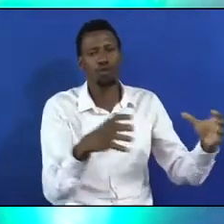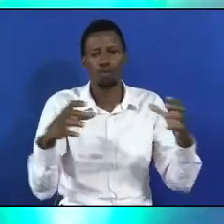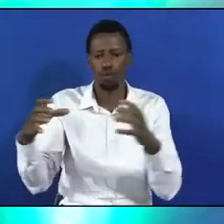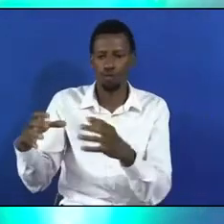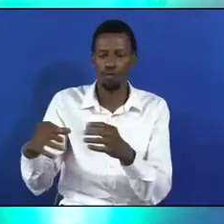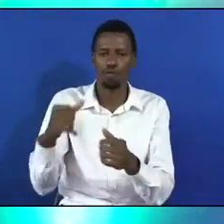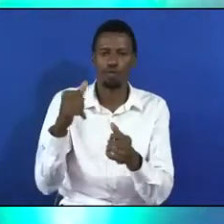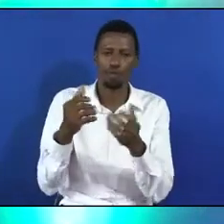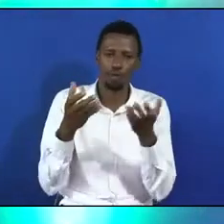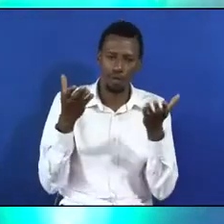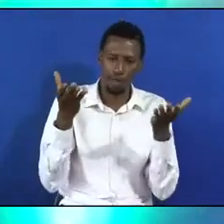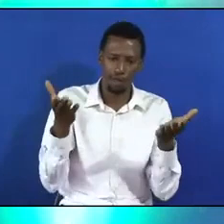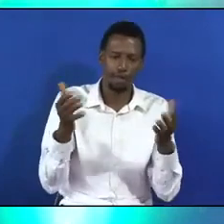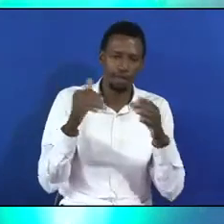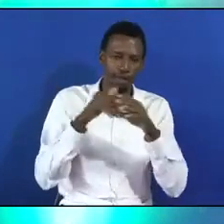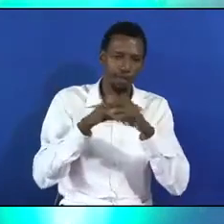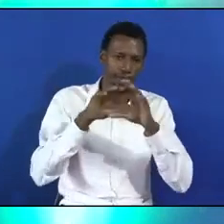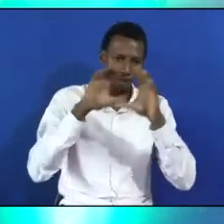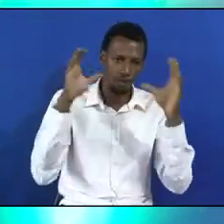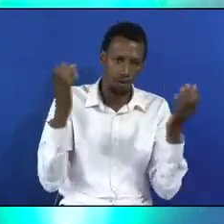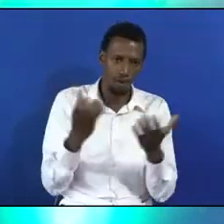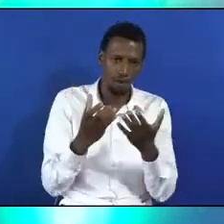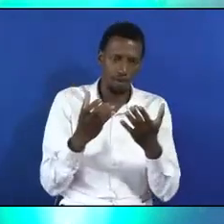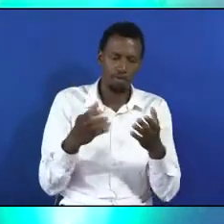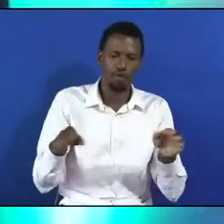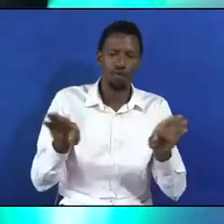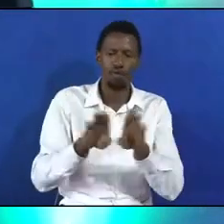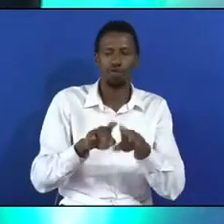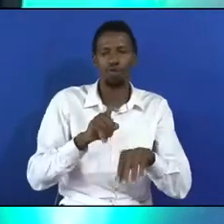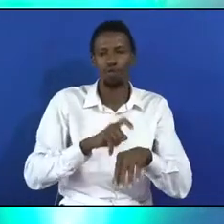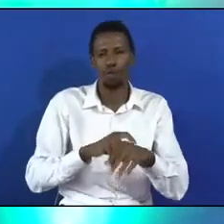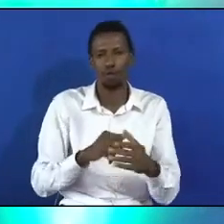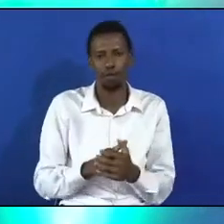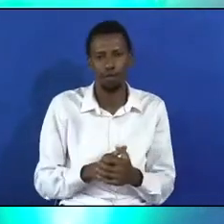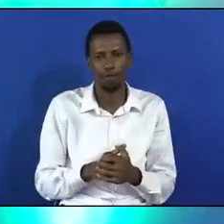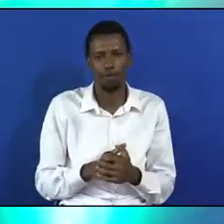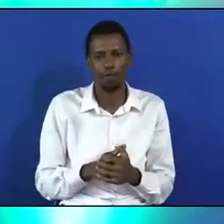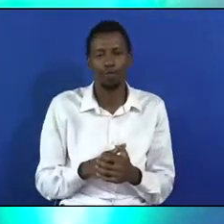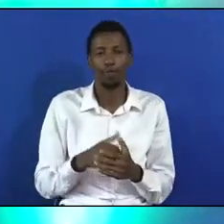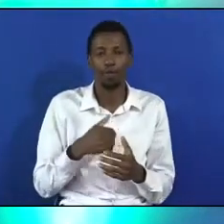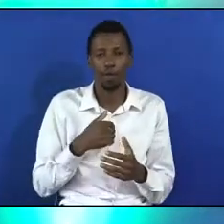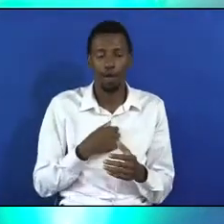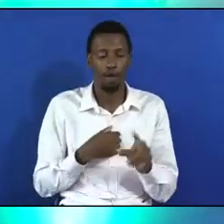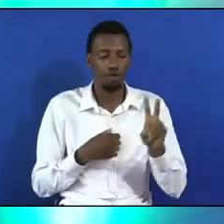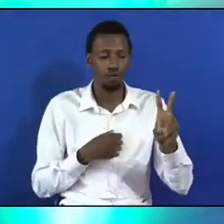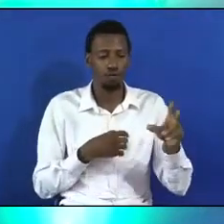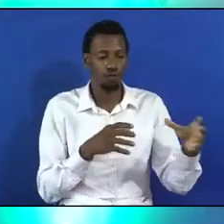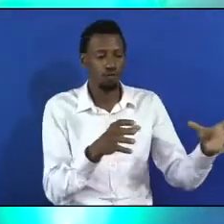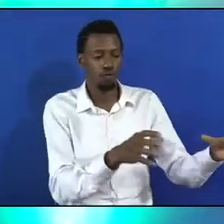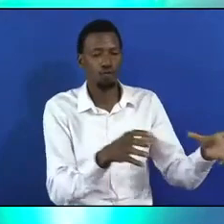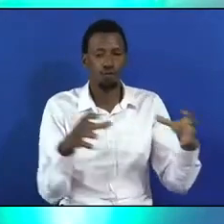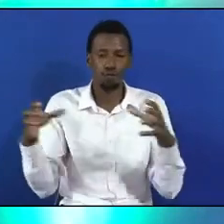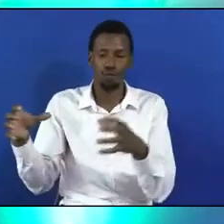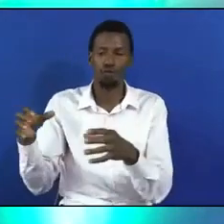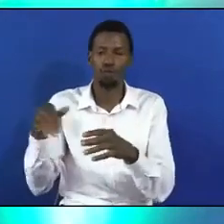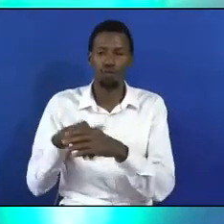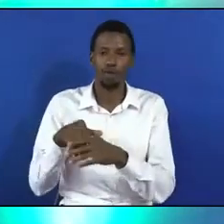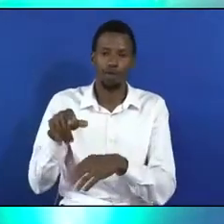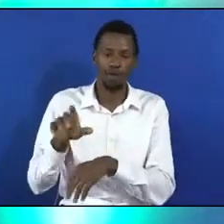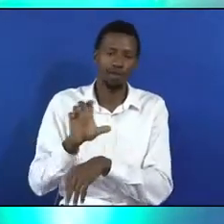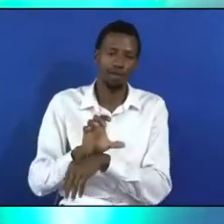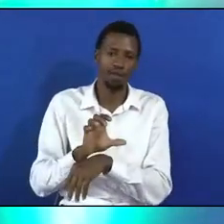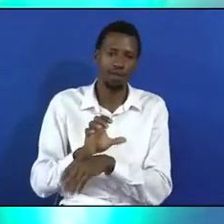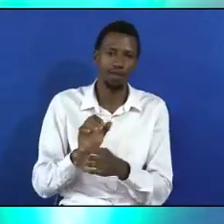the cross of time. There are two crosses in this church, in this